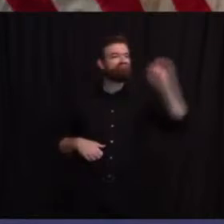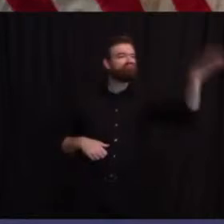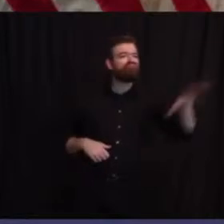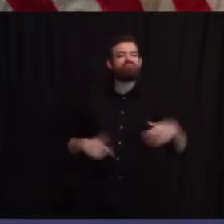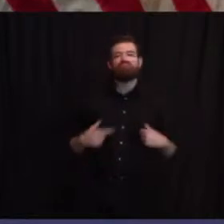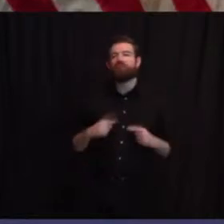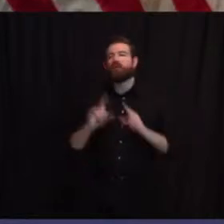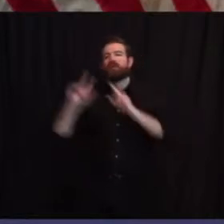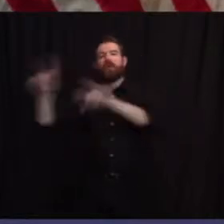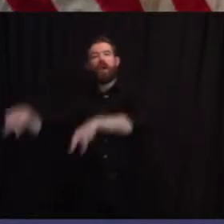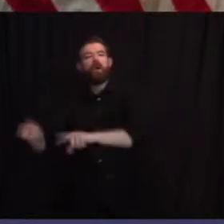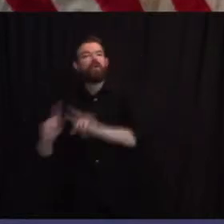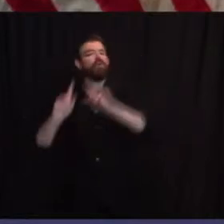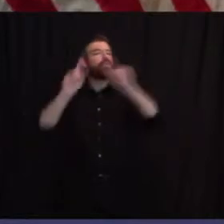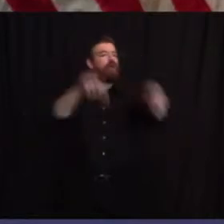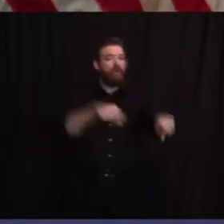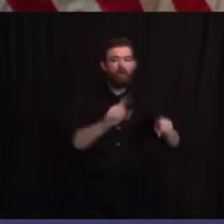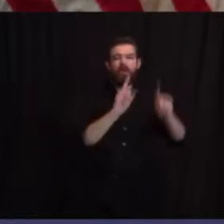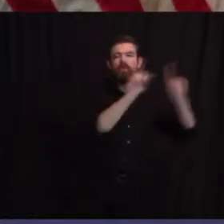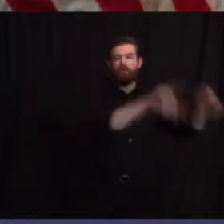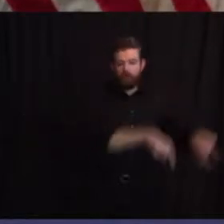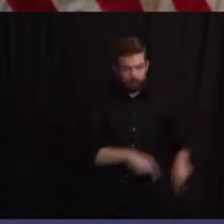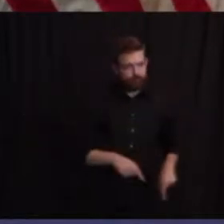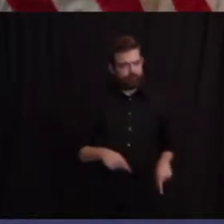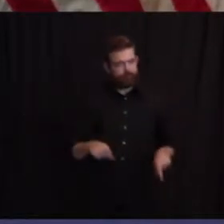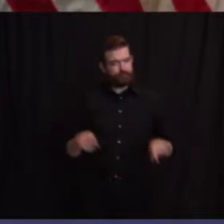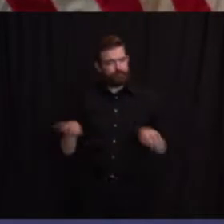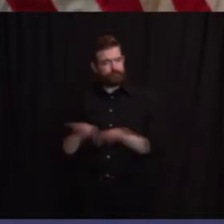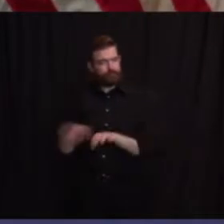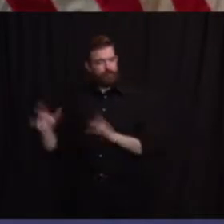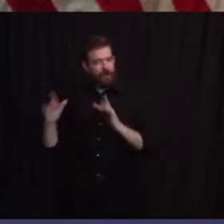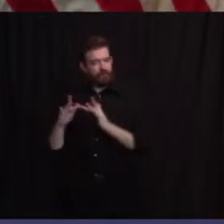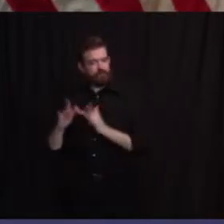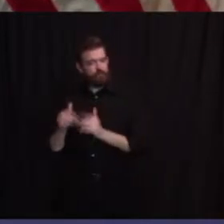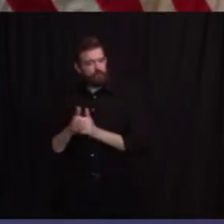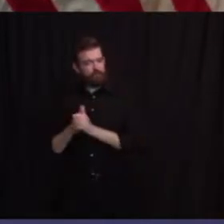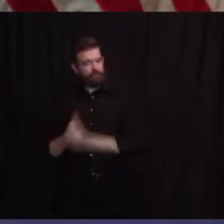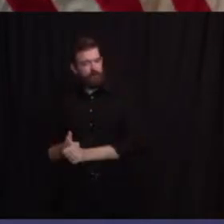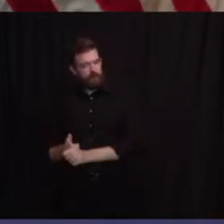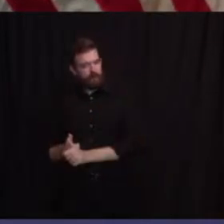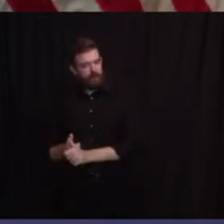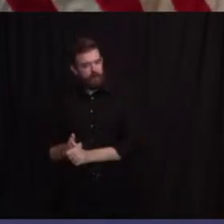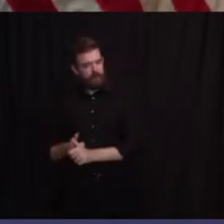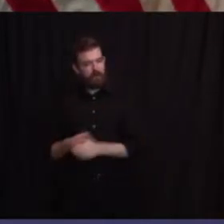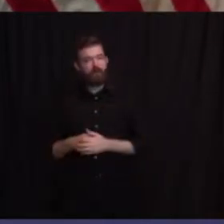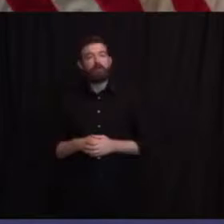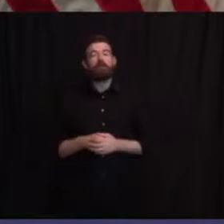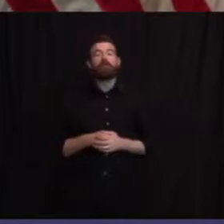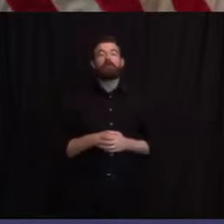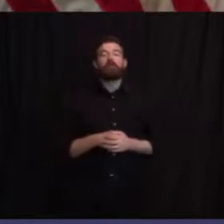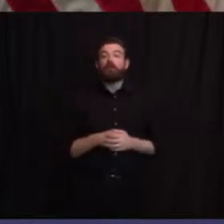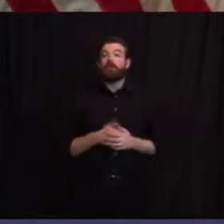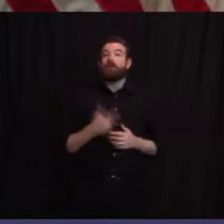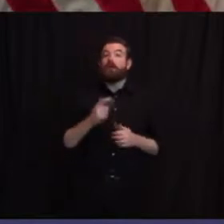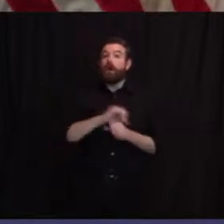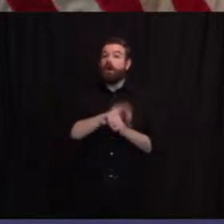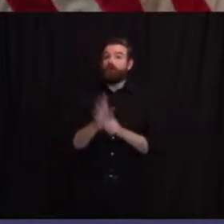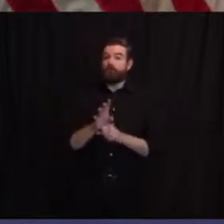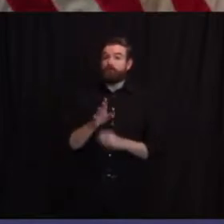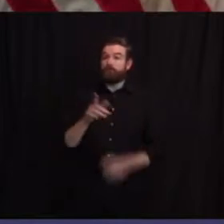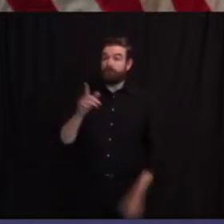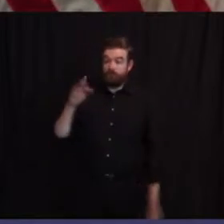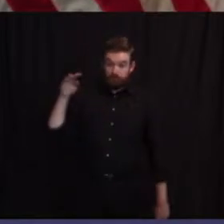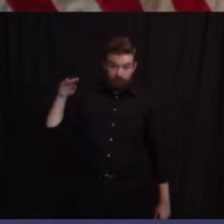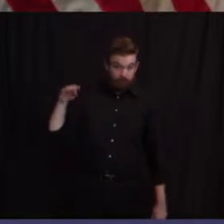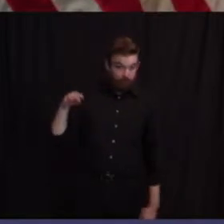I mean, that's the fact of the matter is it will flare up. The question is, what are we going to do about it when it does flare up? Will we have the infrastructure in place